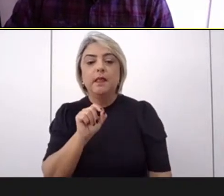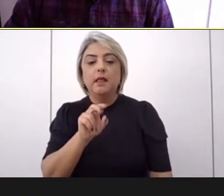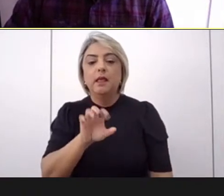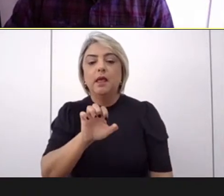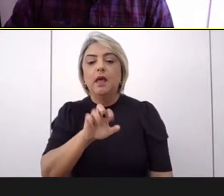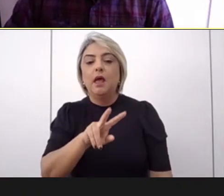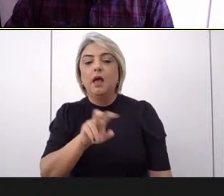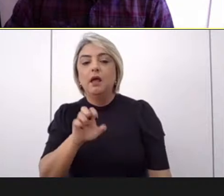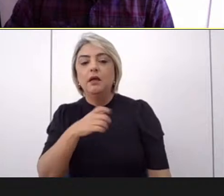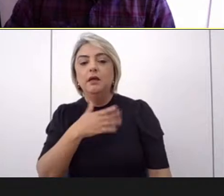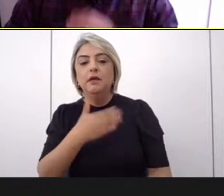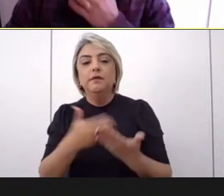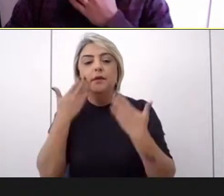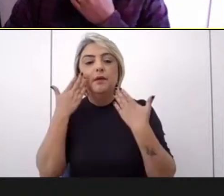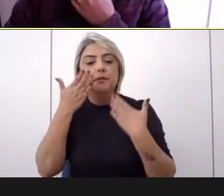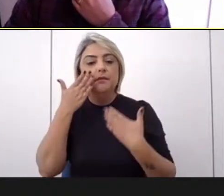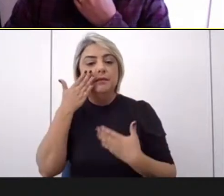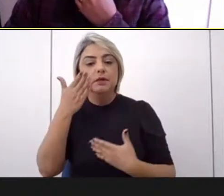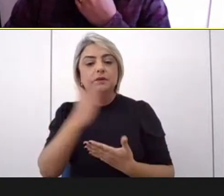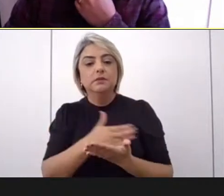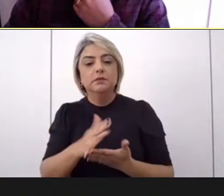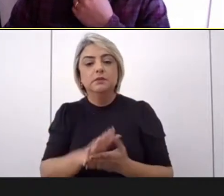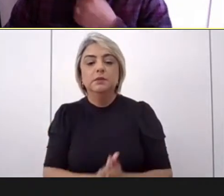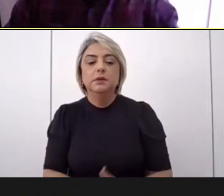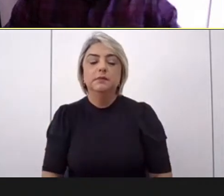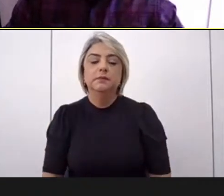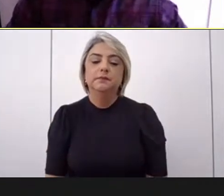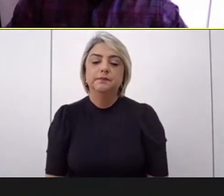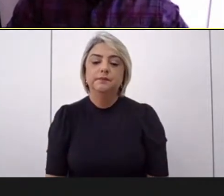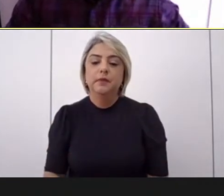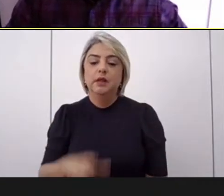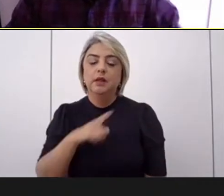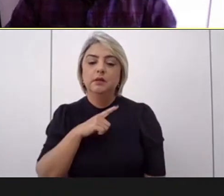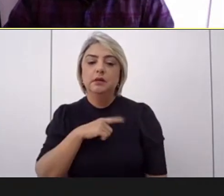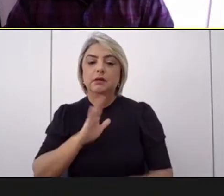So I have a couple of questions